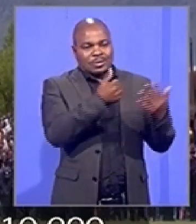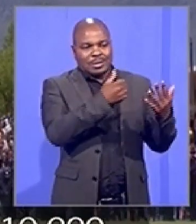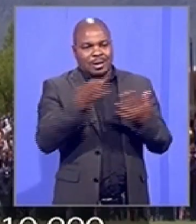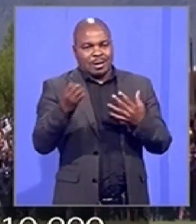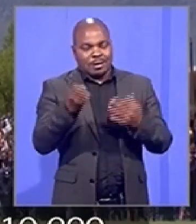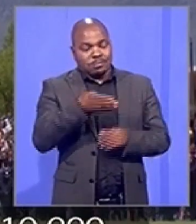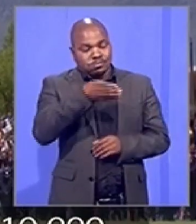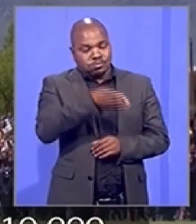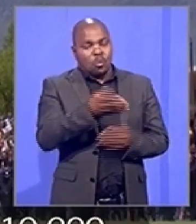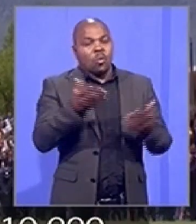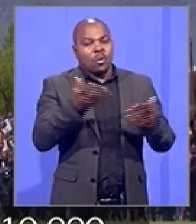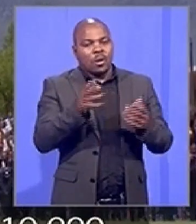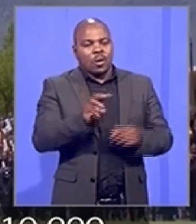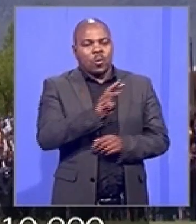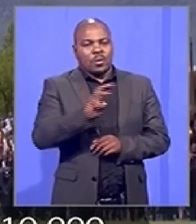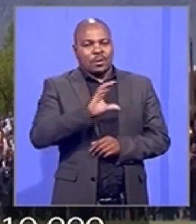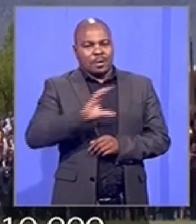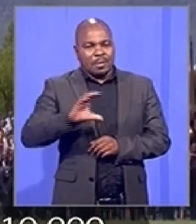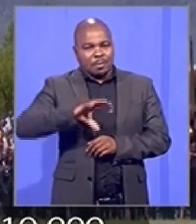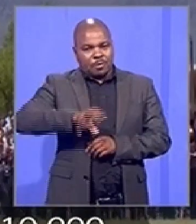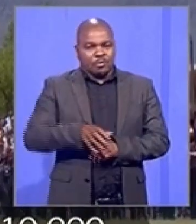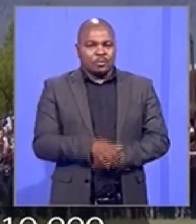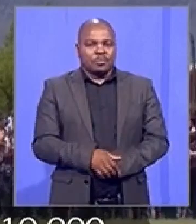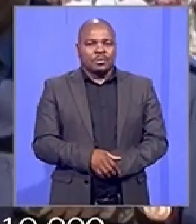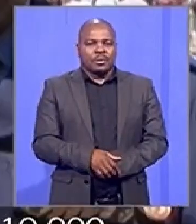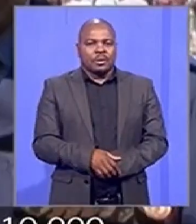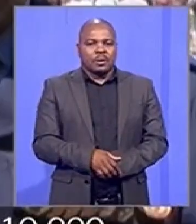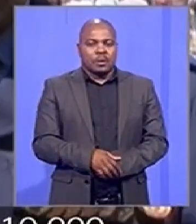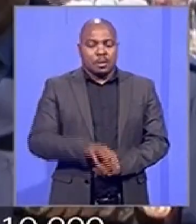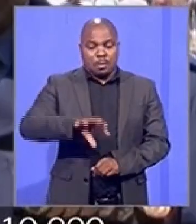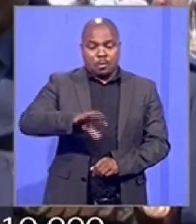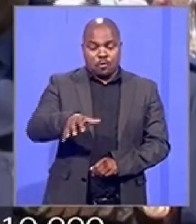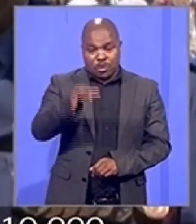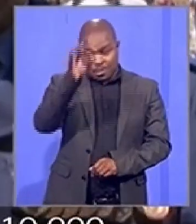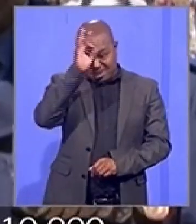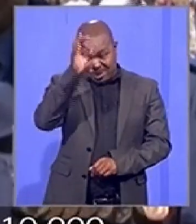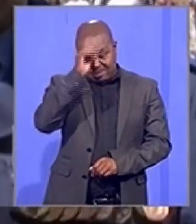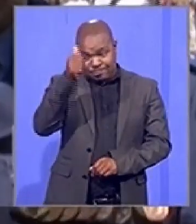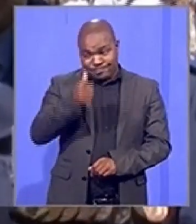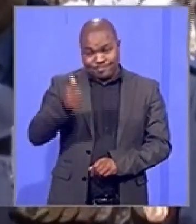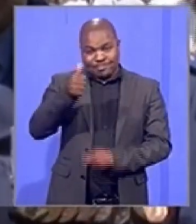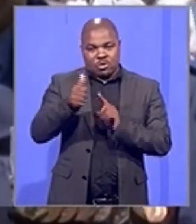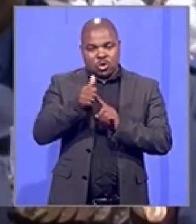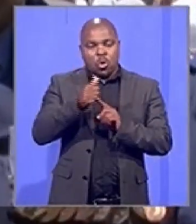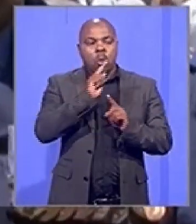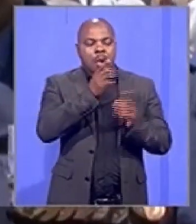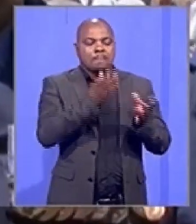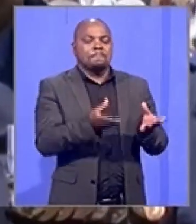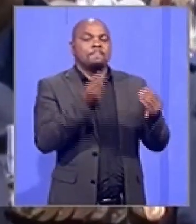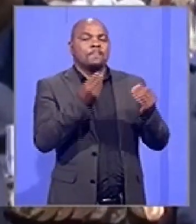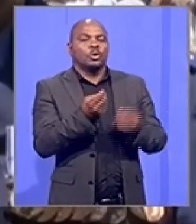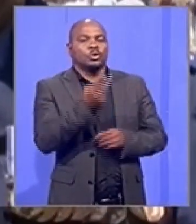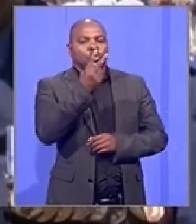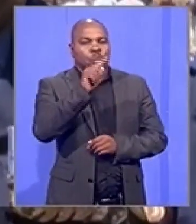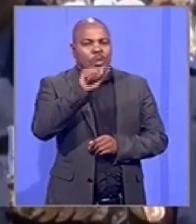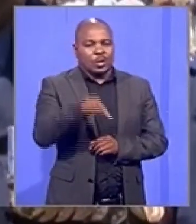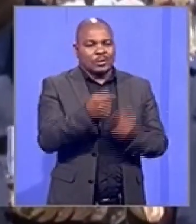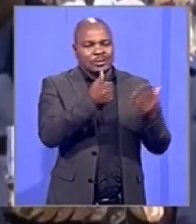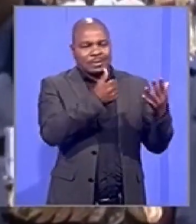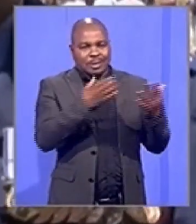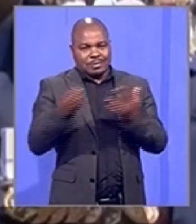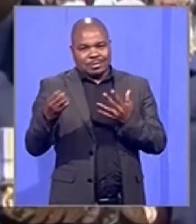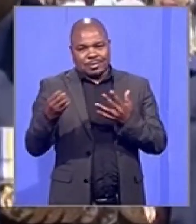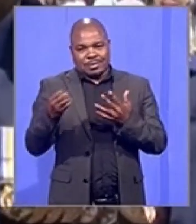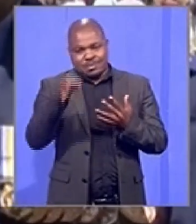260 a tla romelwa Western Cape. The provincial commissioner will be given 2,600 at the end